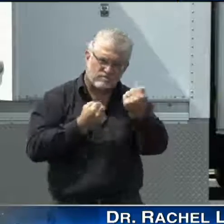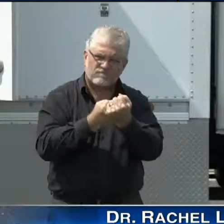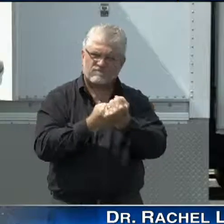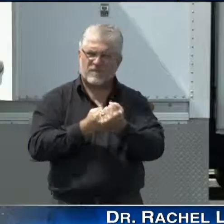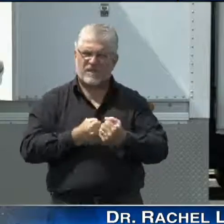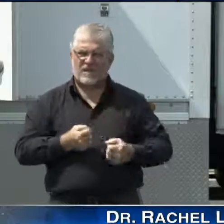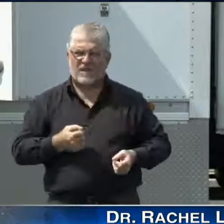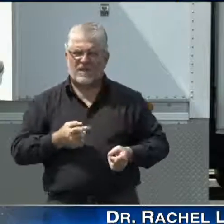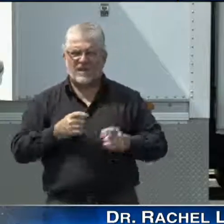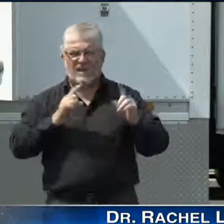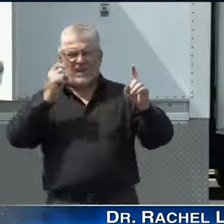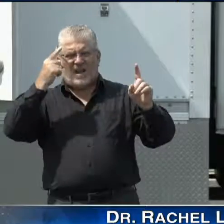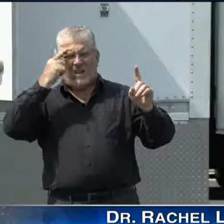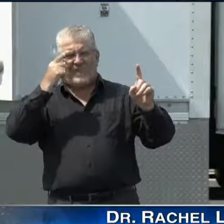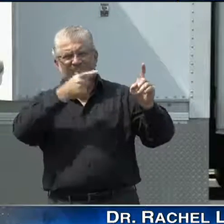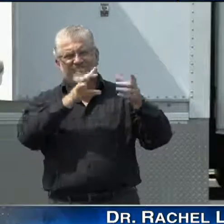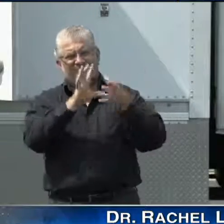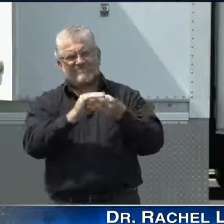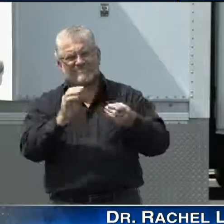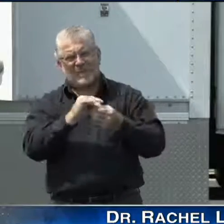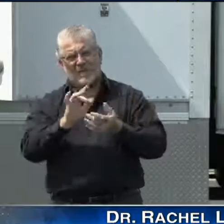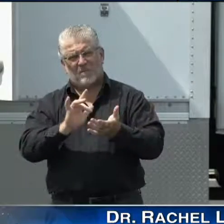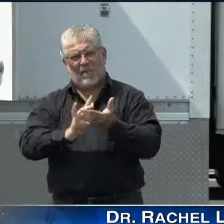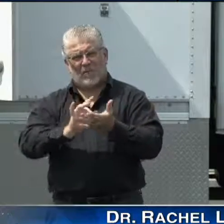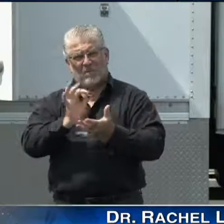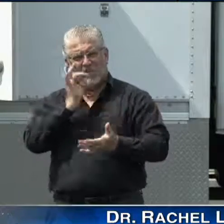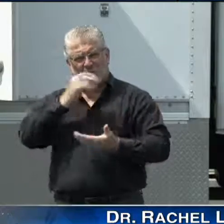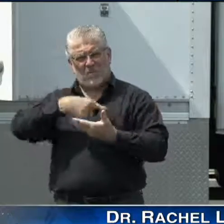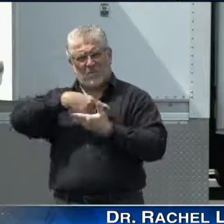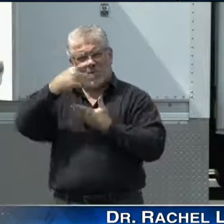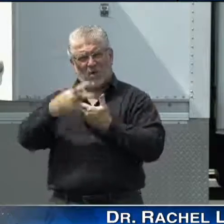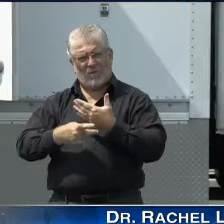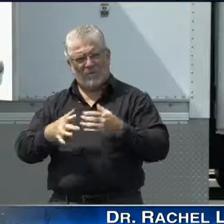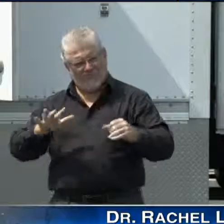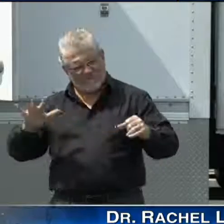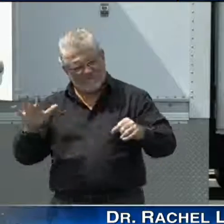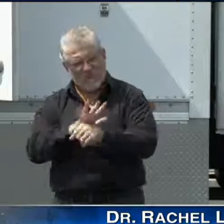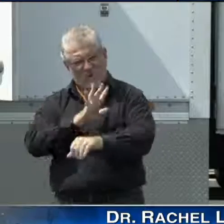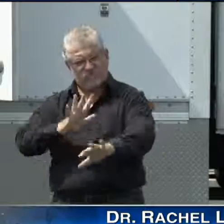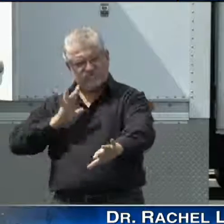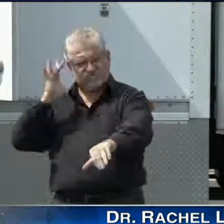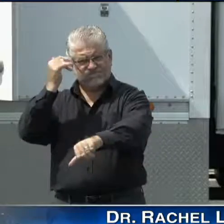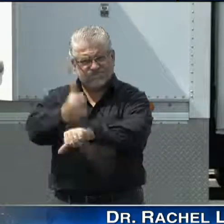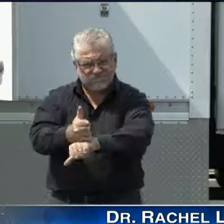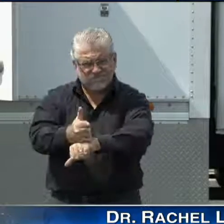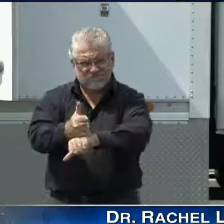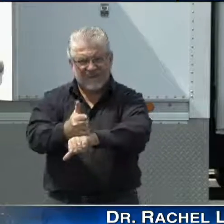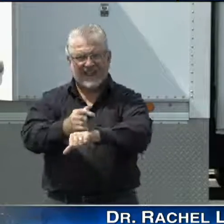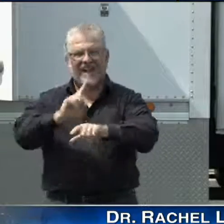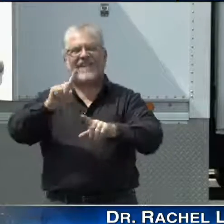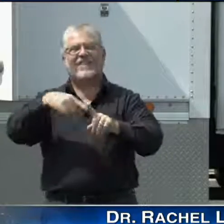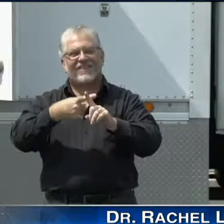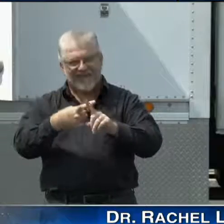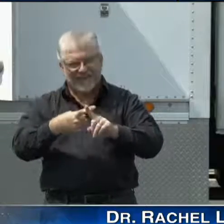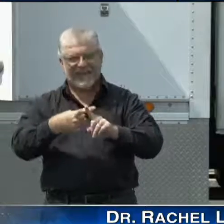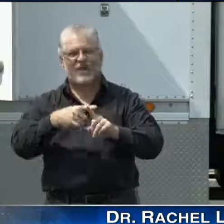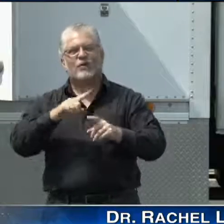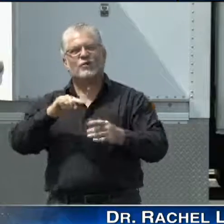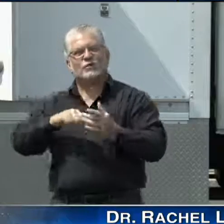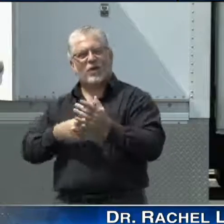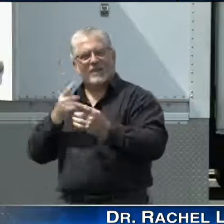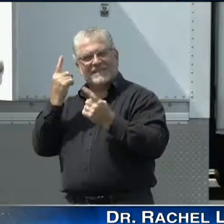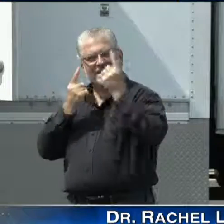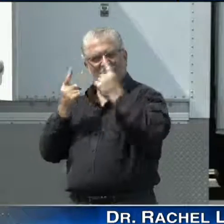that when the medical marijuana program was fully implemented, that would really be the time to consider recreational marijuana. Other